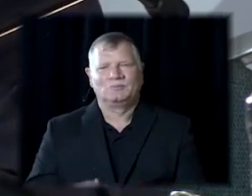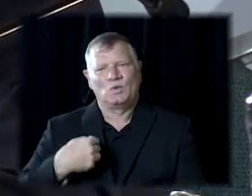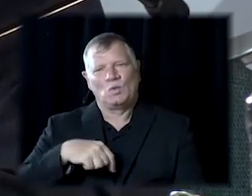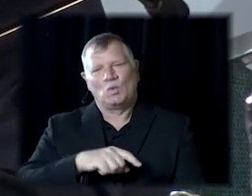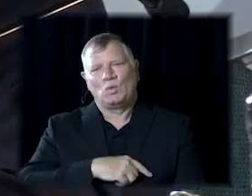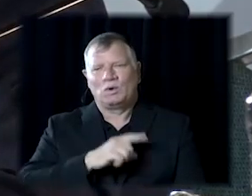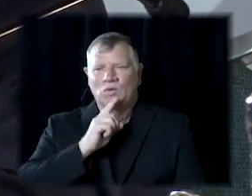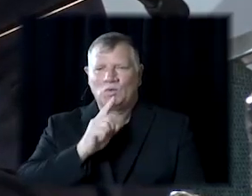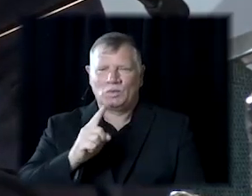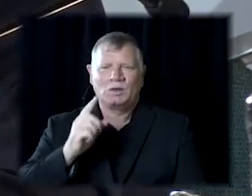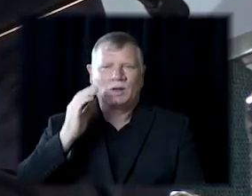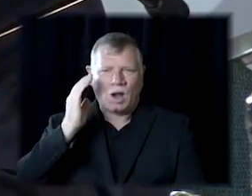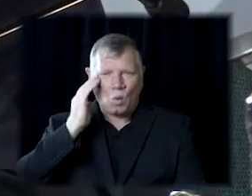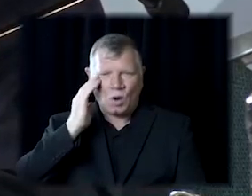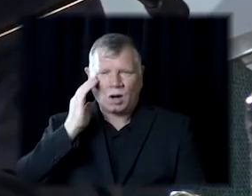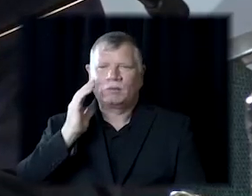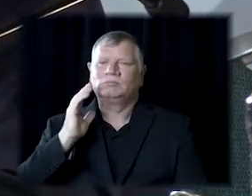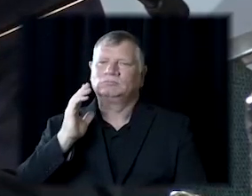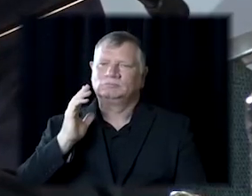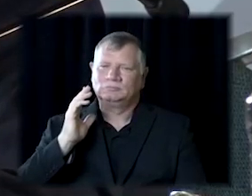fully aware that